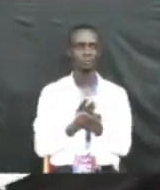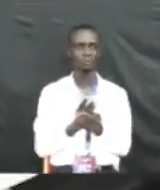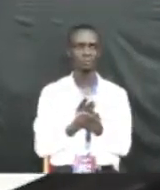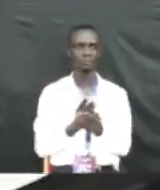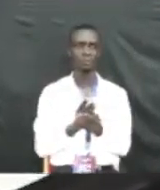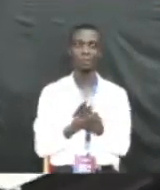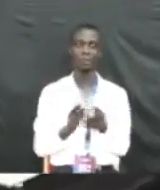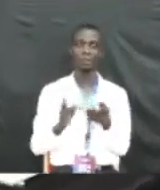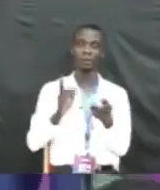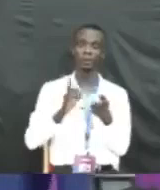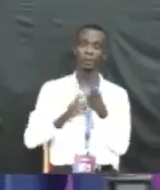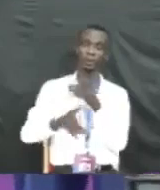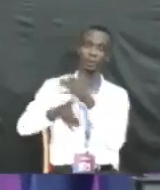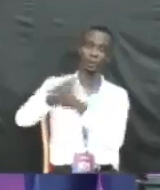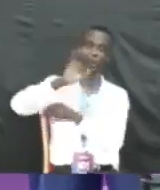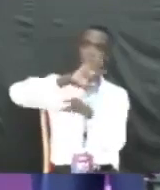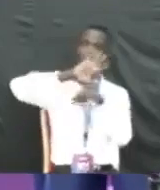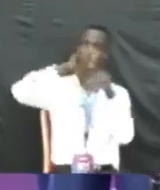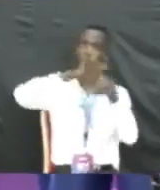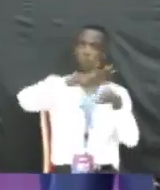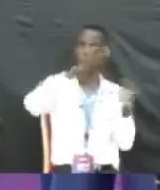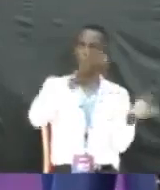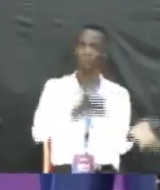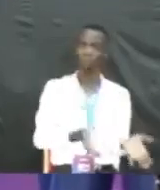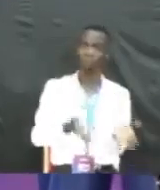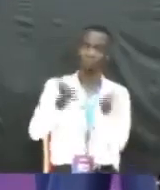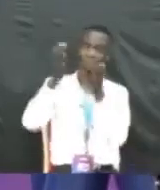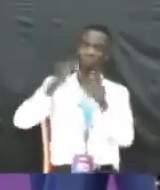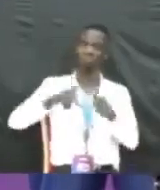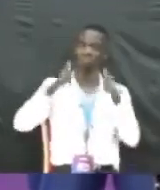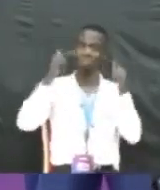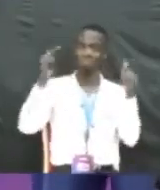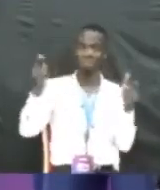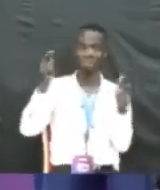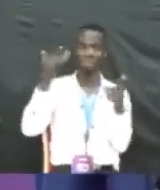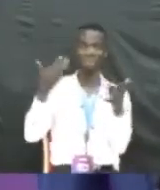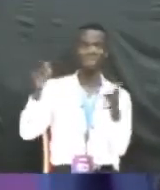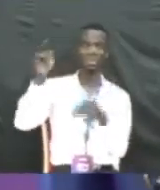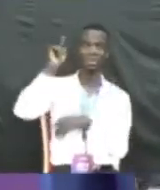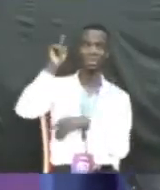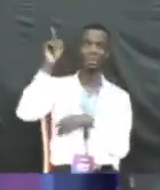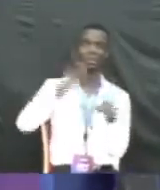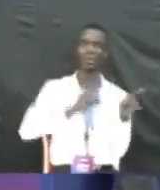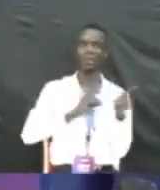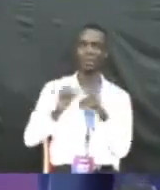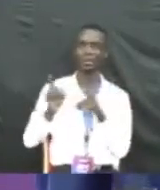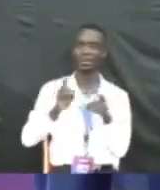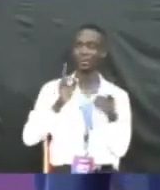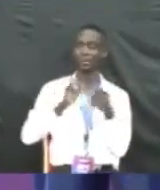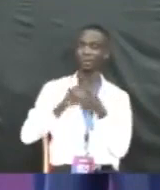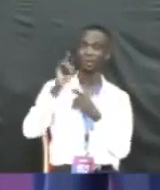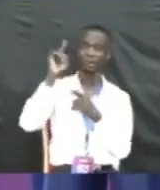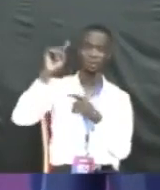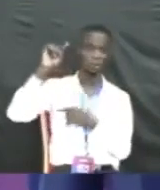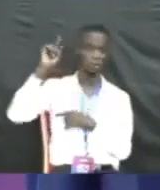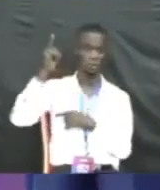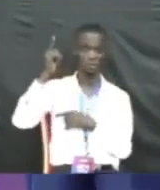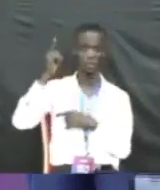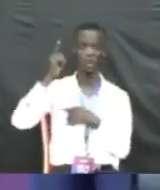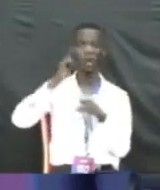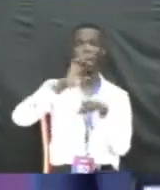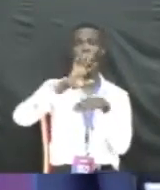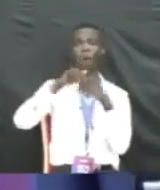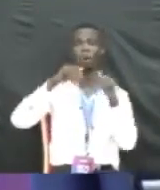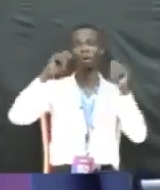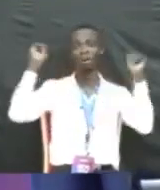To God be the glory. Great things he has done. To him and to him alone.